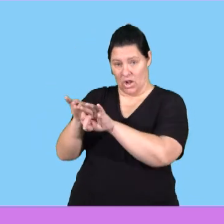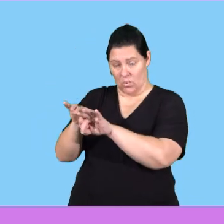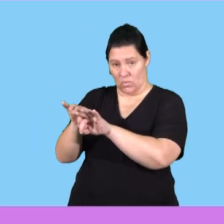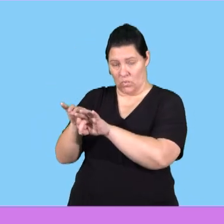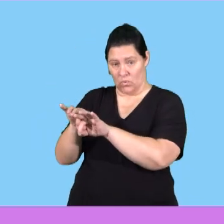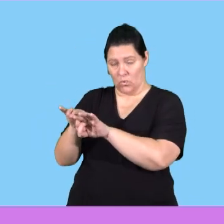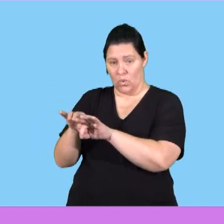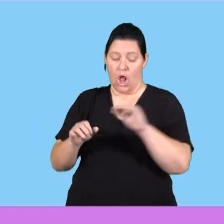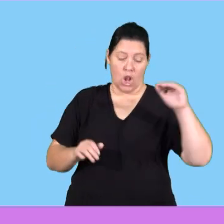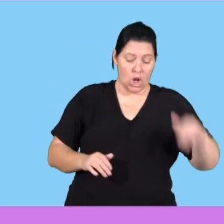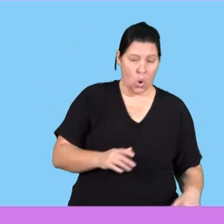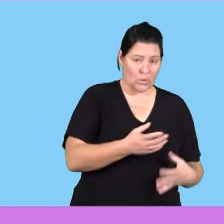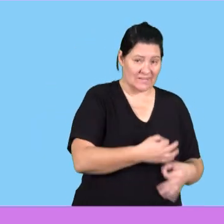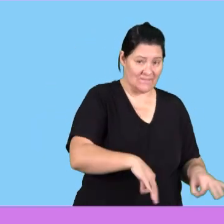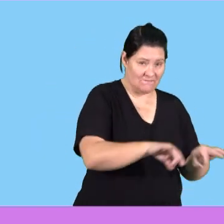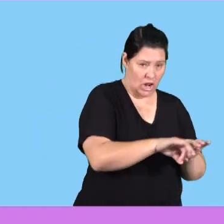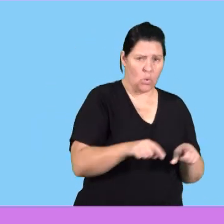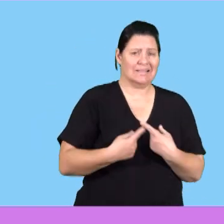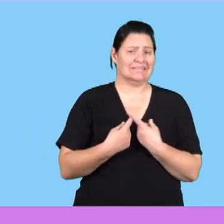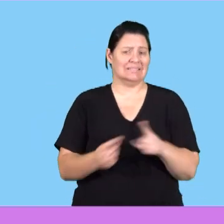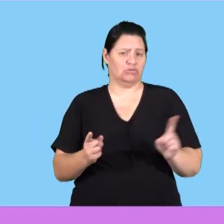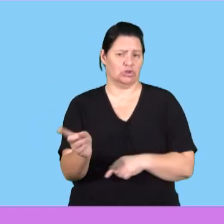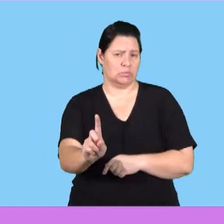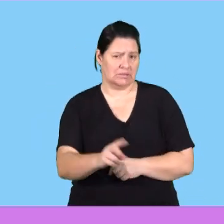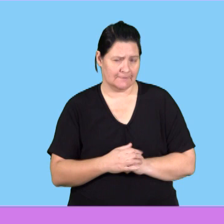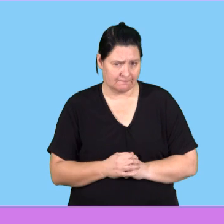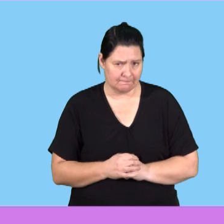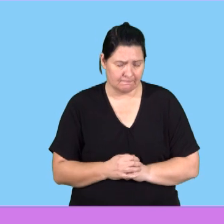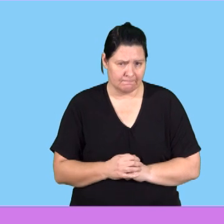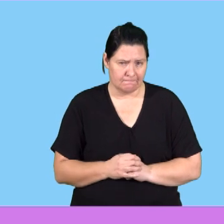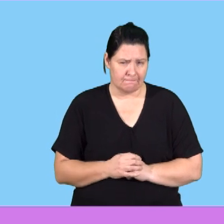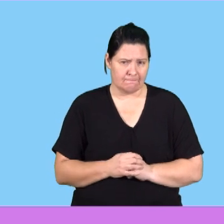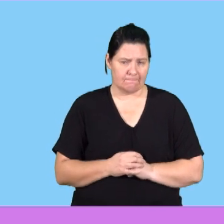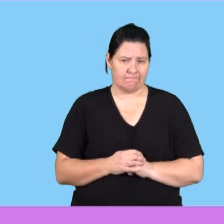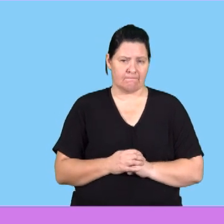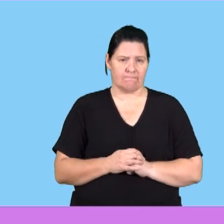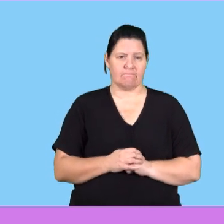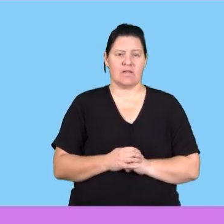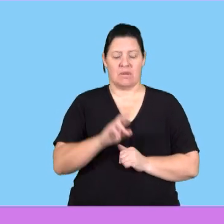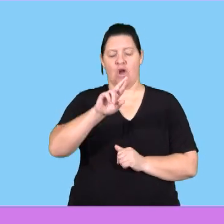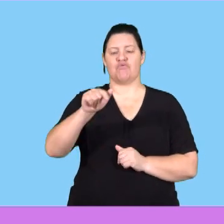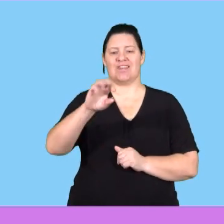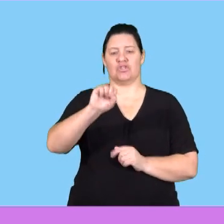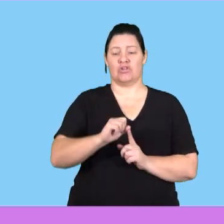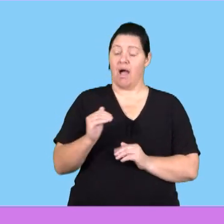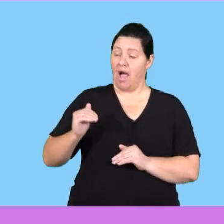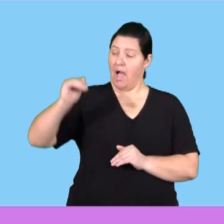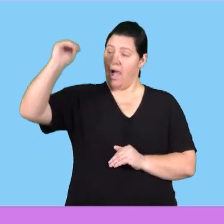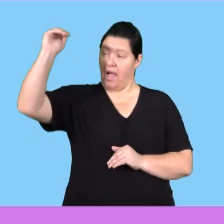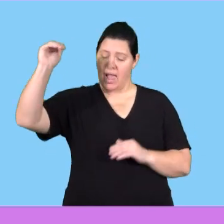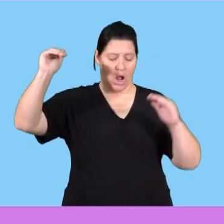value and our lowest value. So that is our range, the difference between the highest value